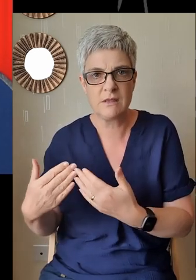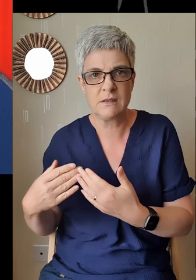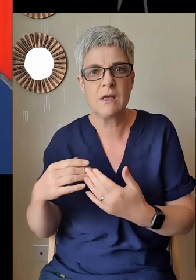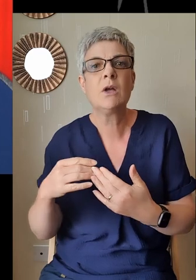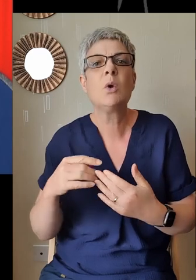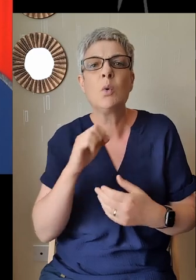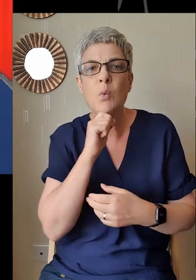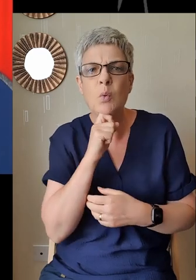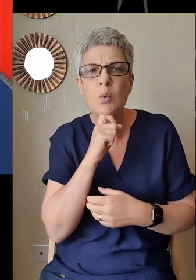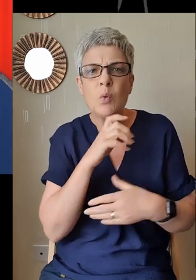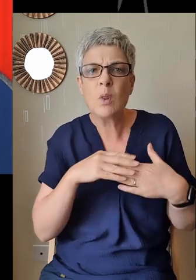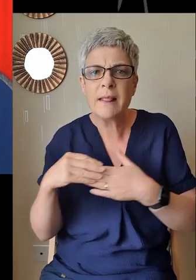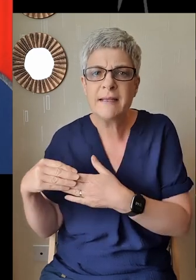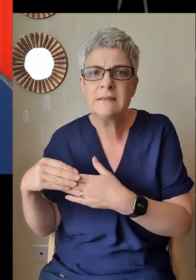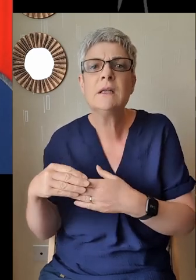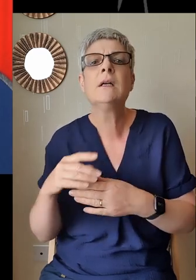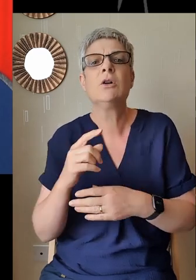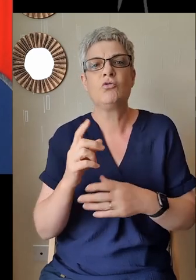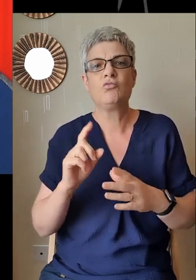our Renew group.